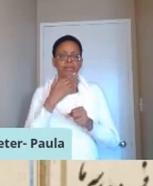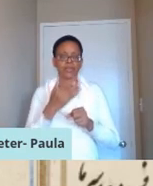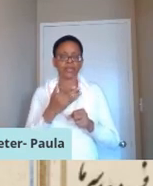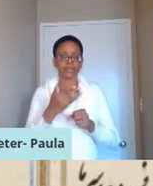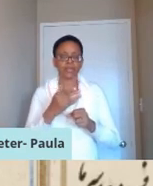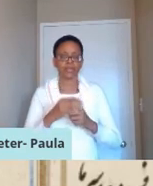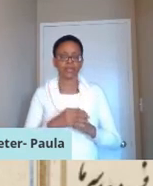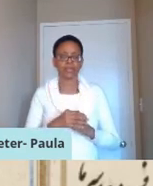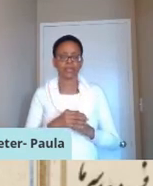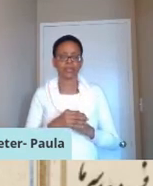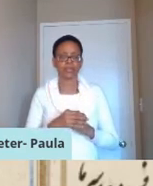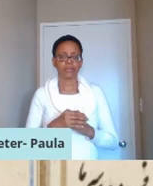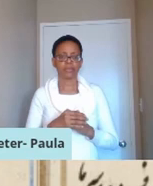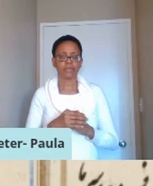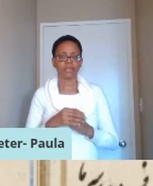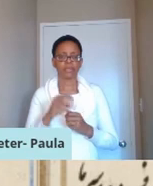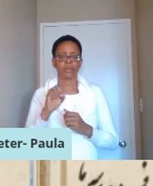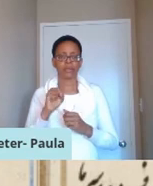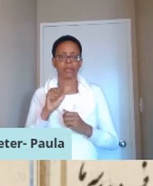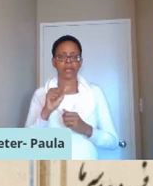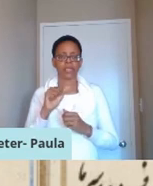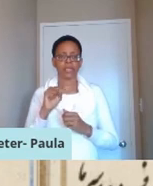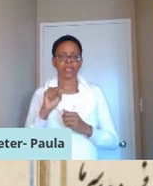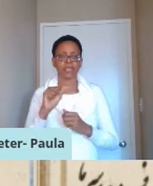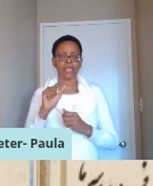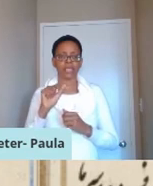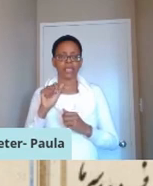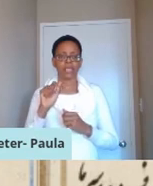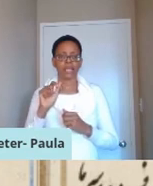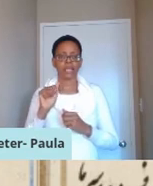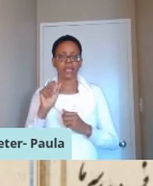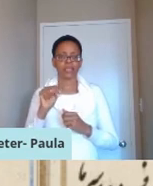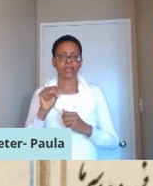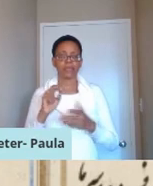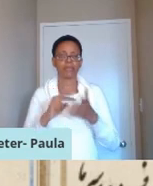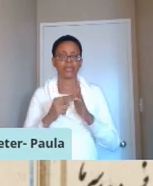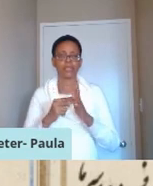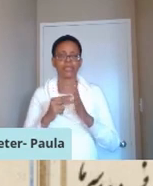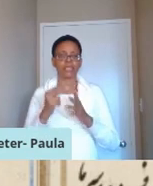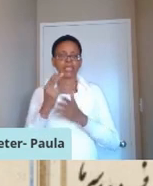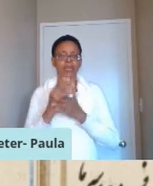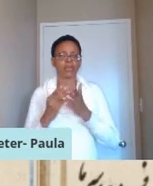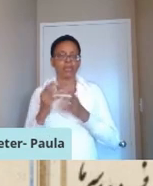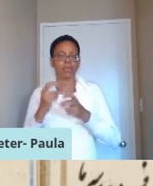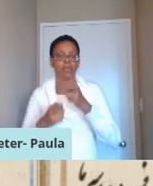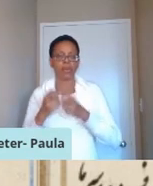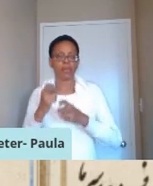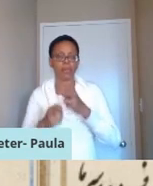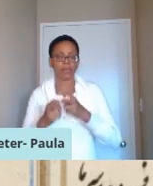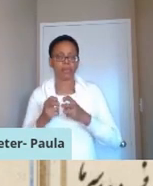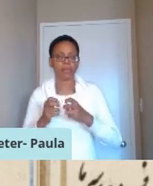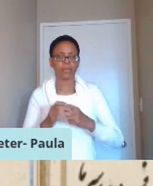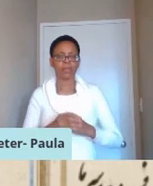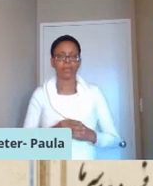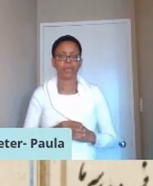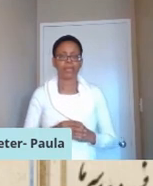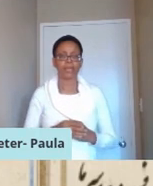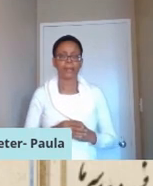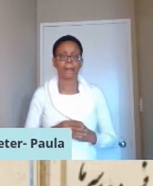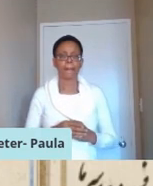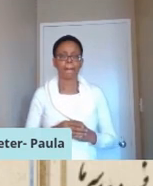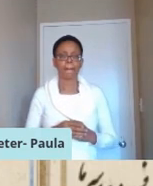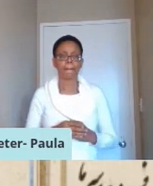Islamic law, the term maqasid refers to a purpose, objective, principle, end,